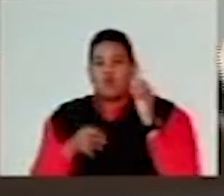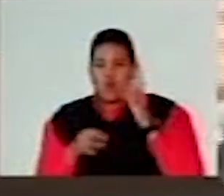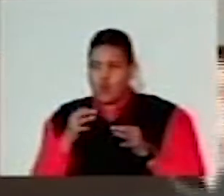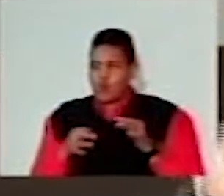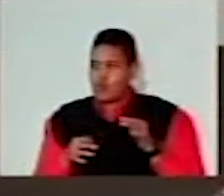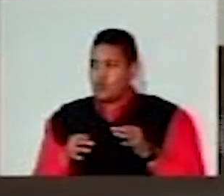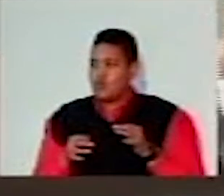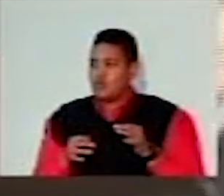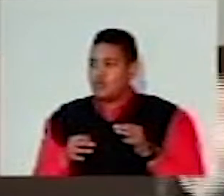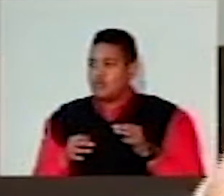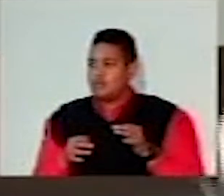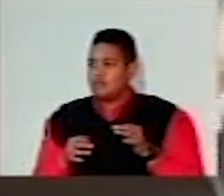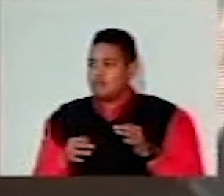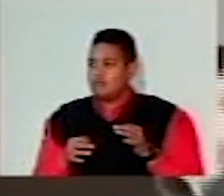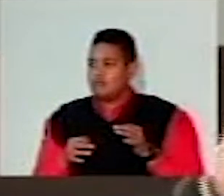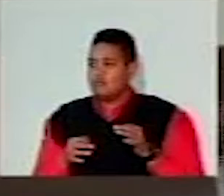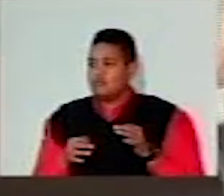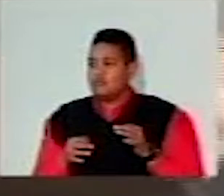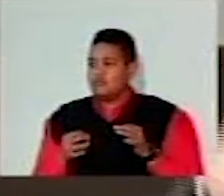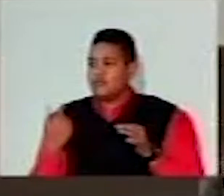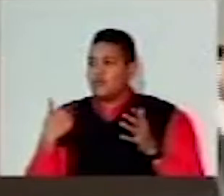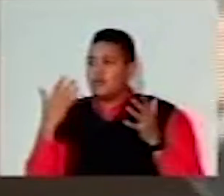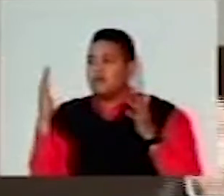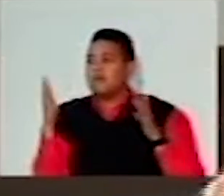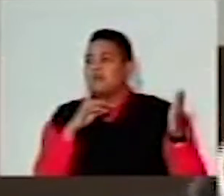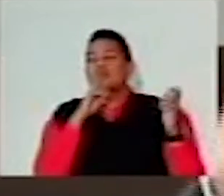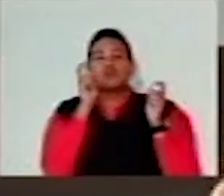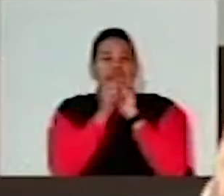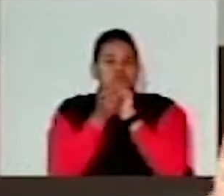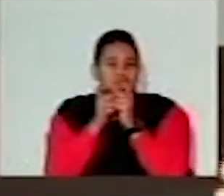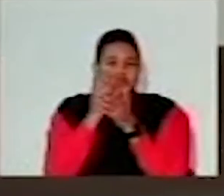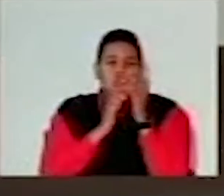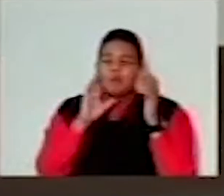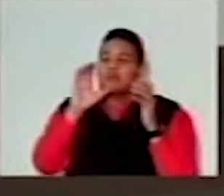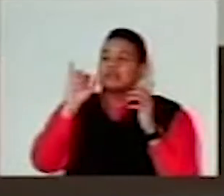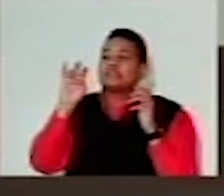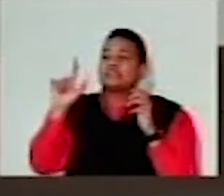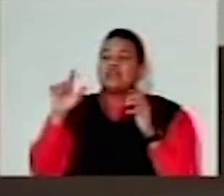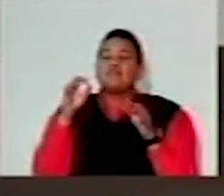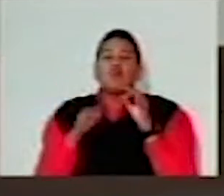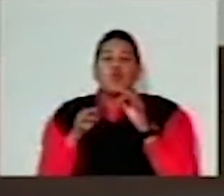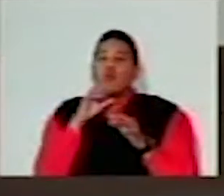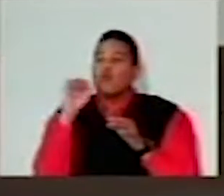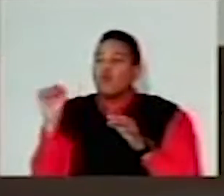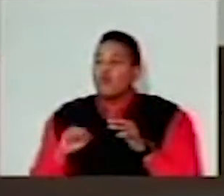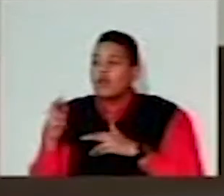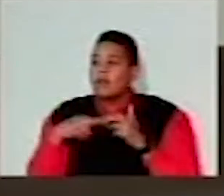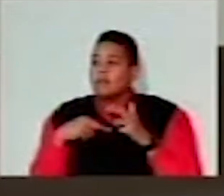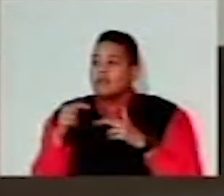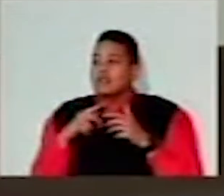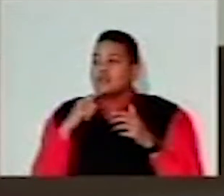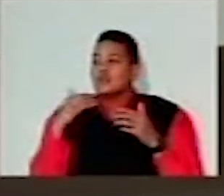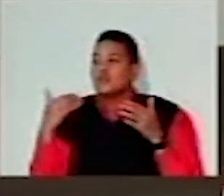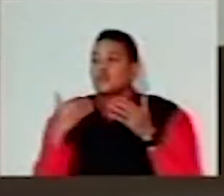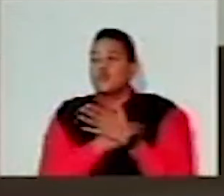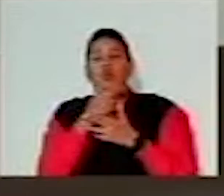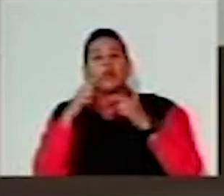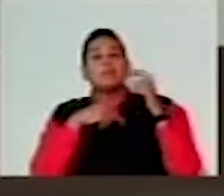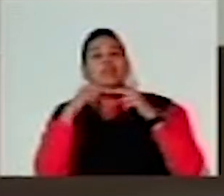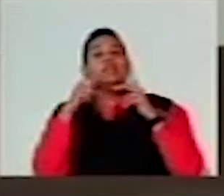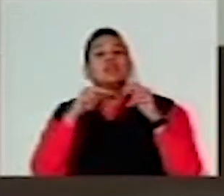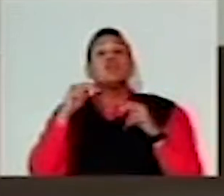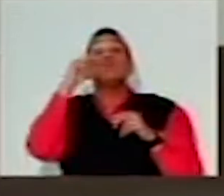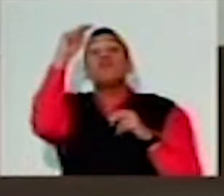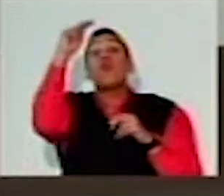of the civil courts in the old building as against the new building in the north, so that we can